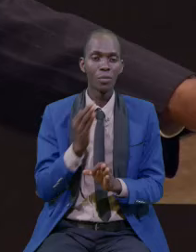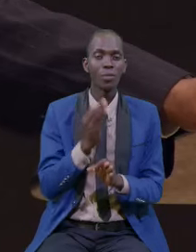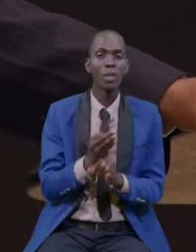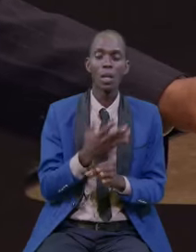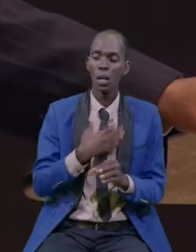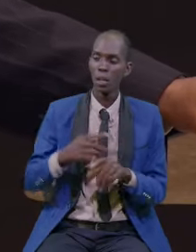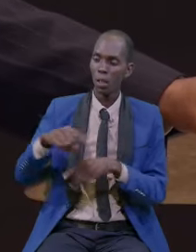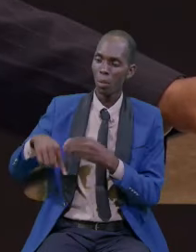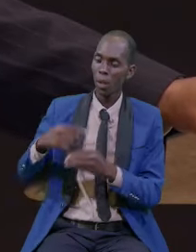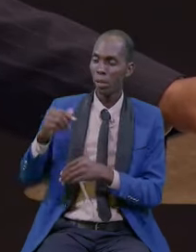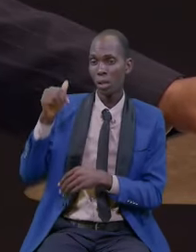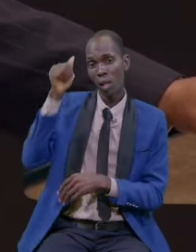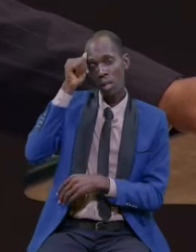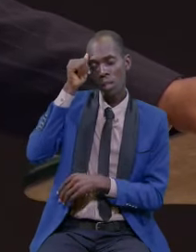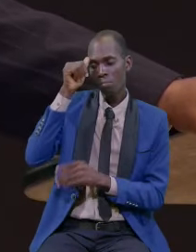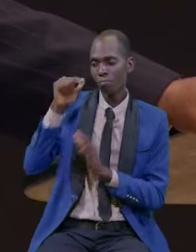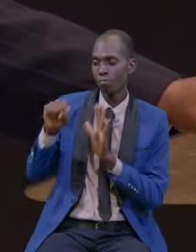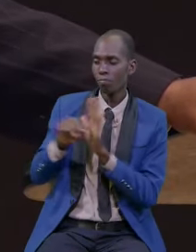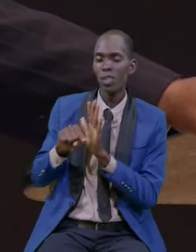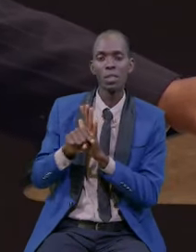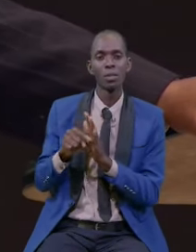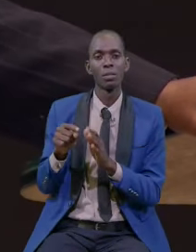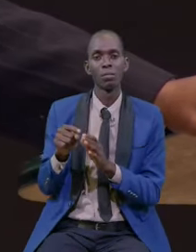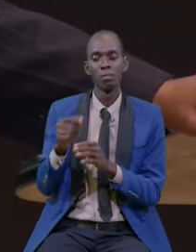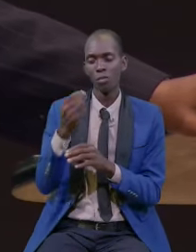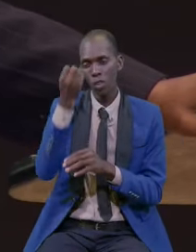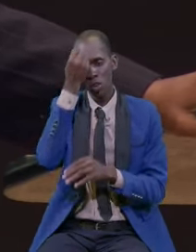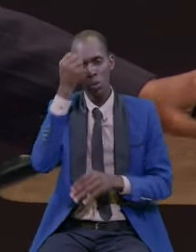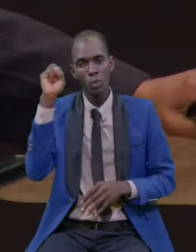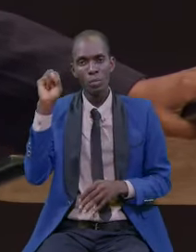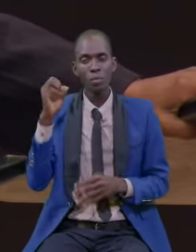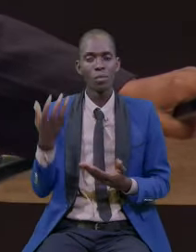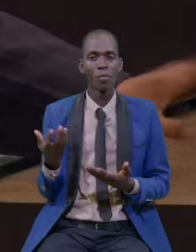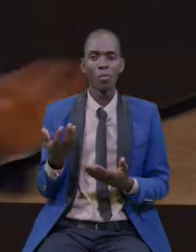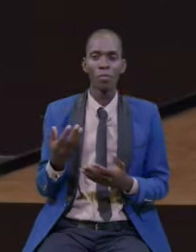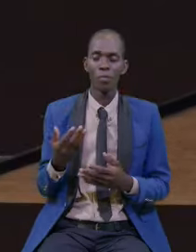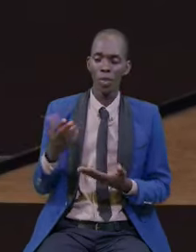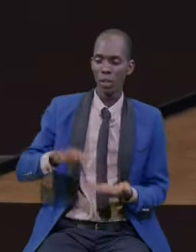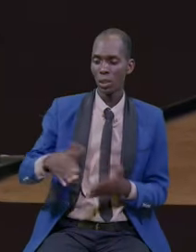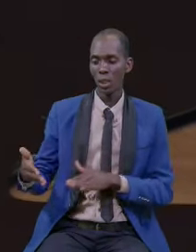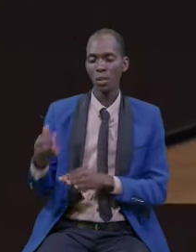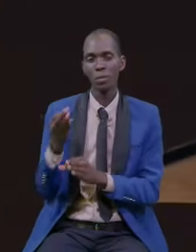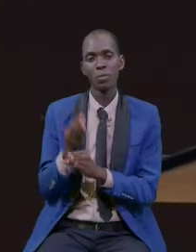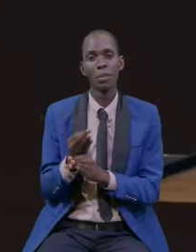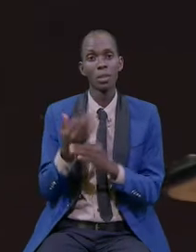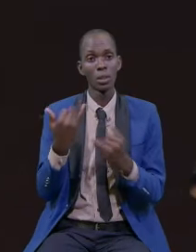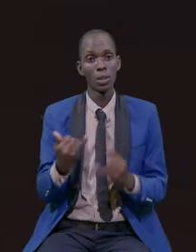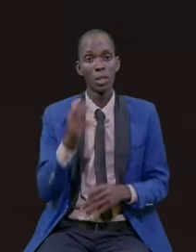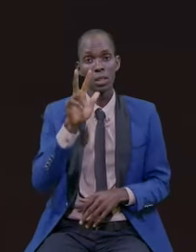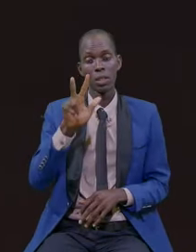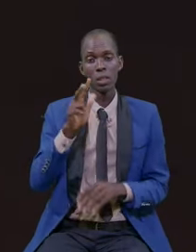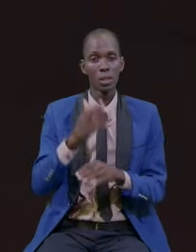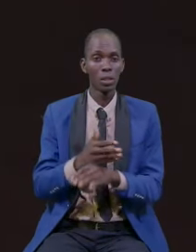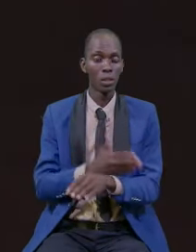Adam, negative, disobedient, dead faith. We're looking at three things here